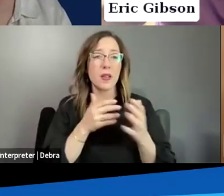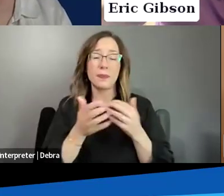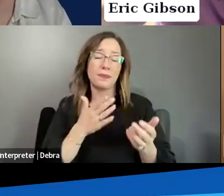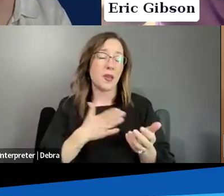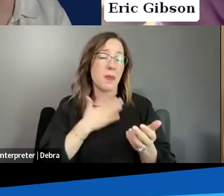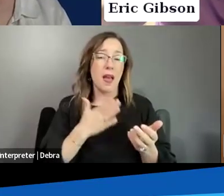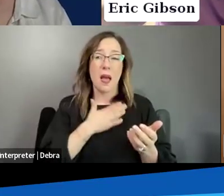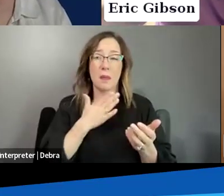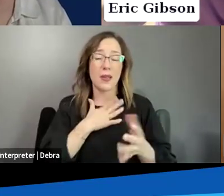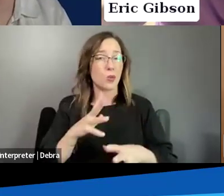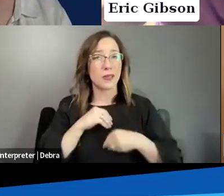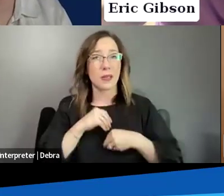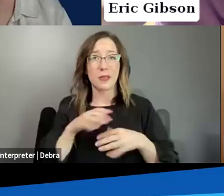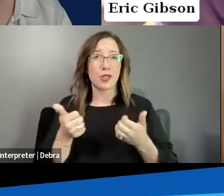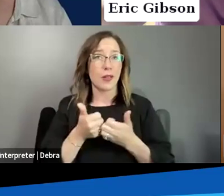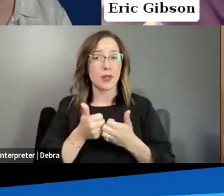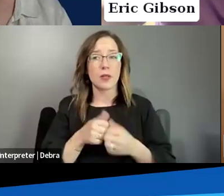to take these challenges on.